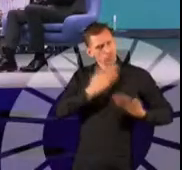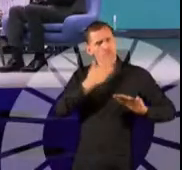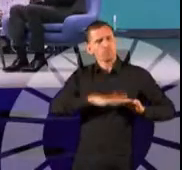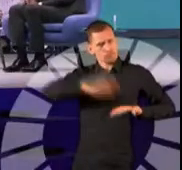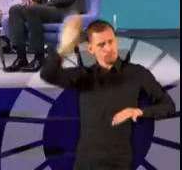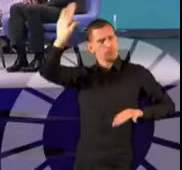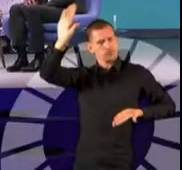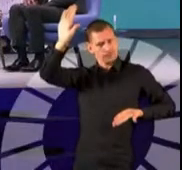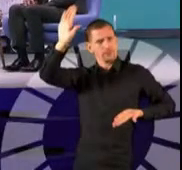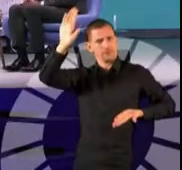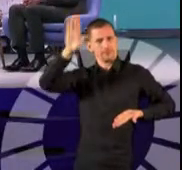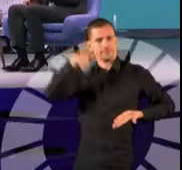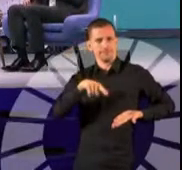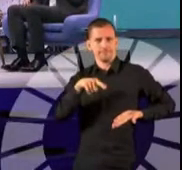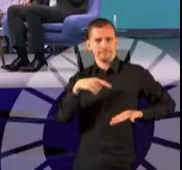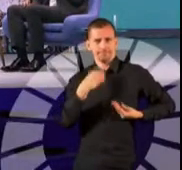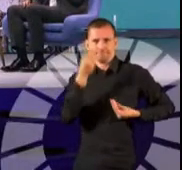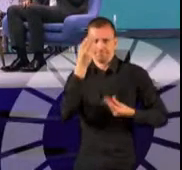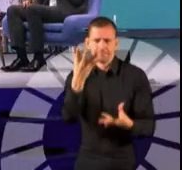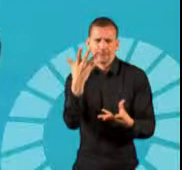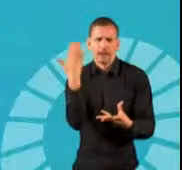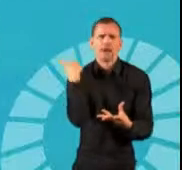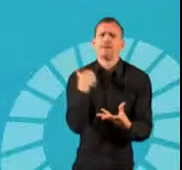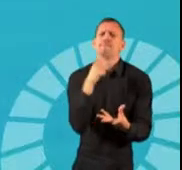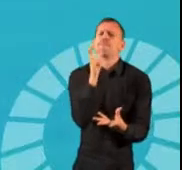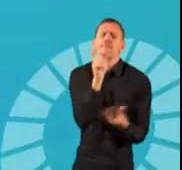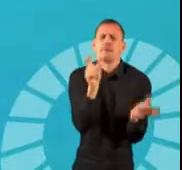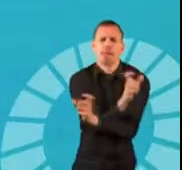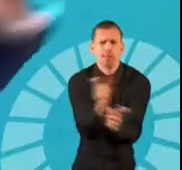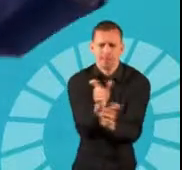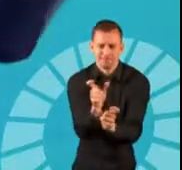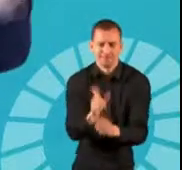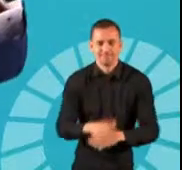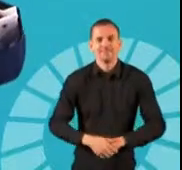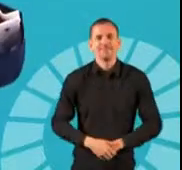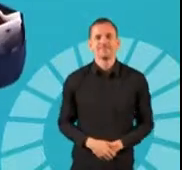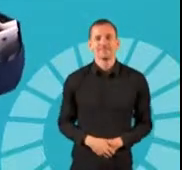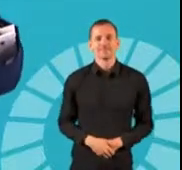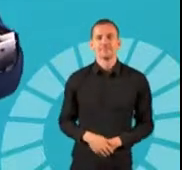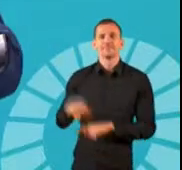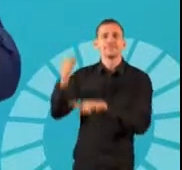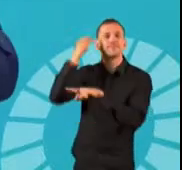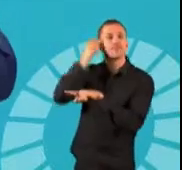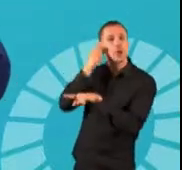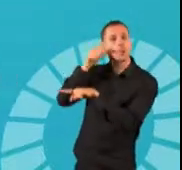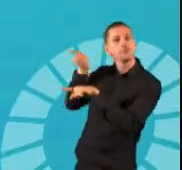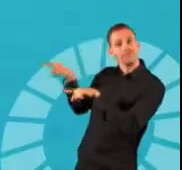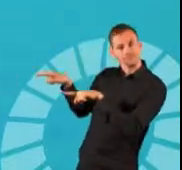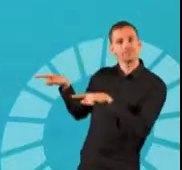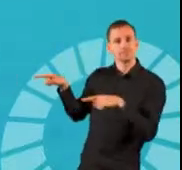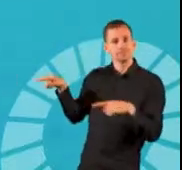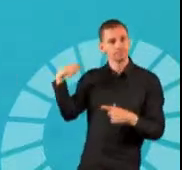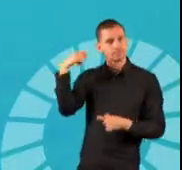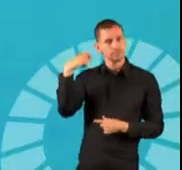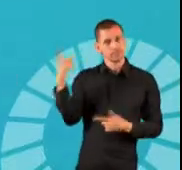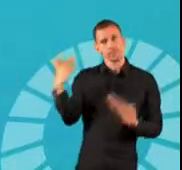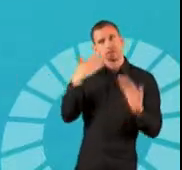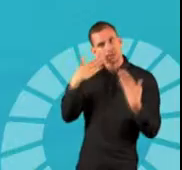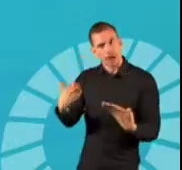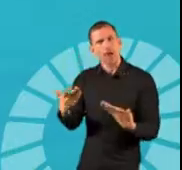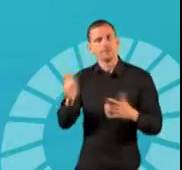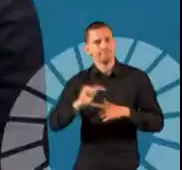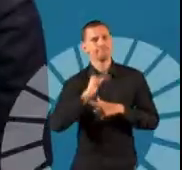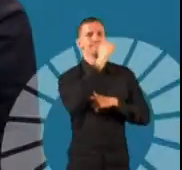Merci beaucoup. On va maintenant passer. Thank you very much. We're going to hand the microphone to the people. I'm going to Jean-Michel.